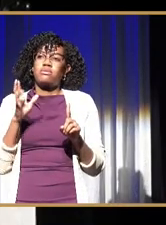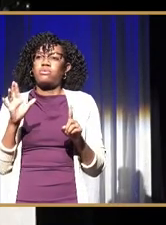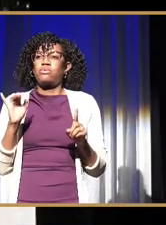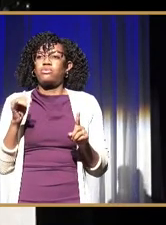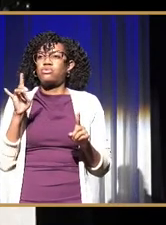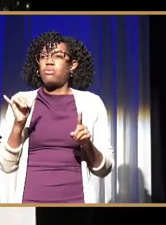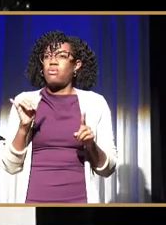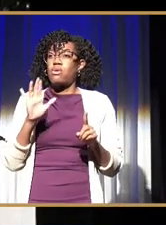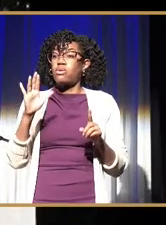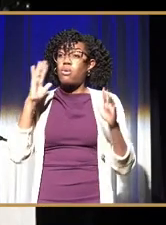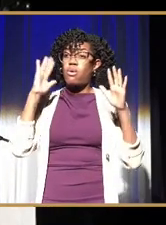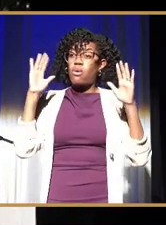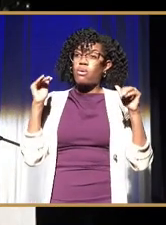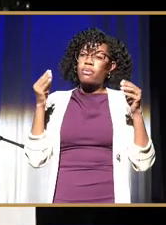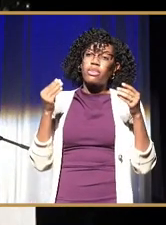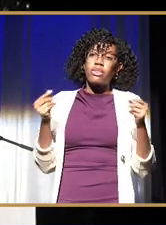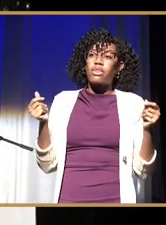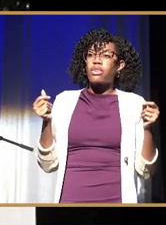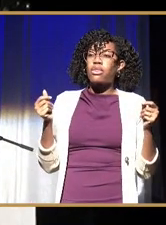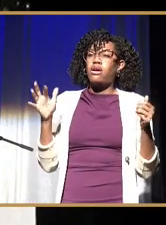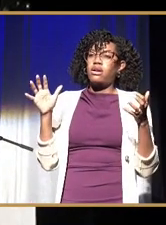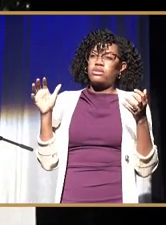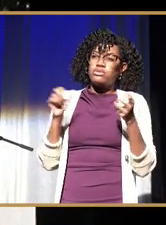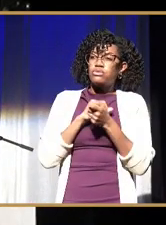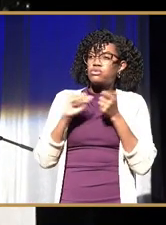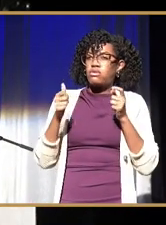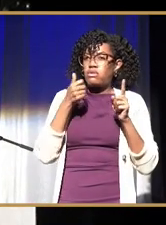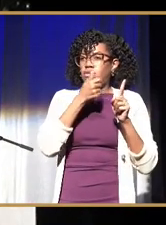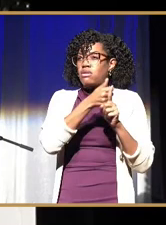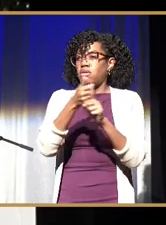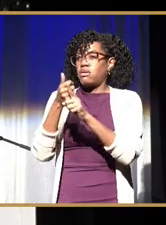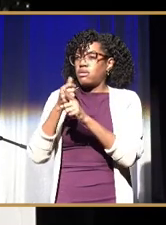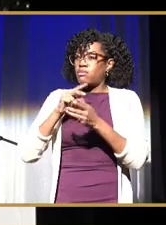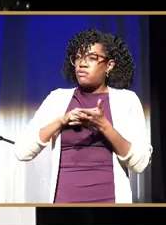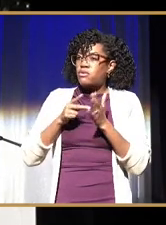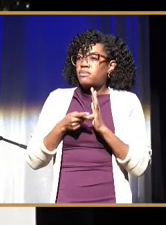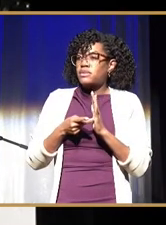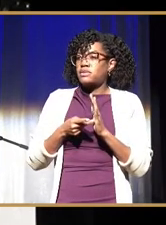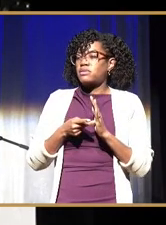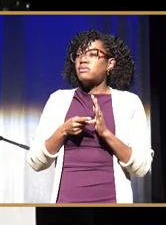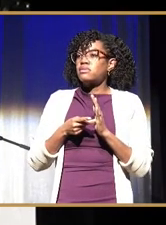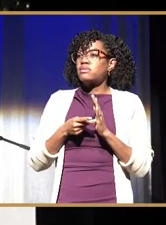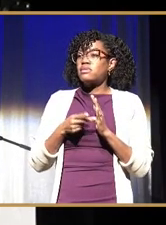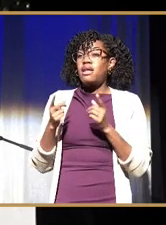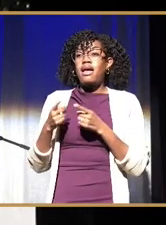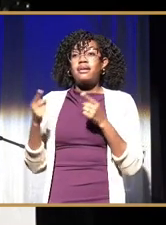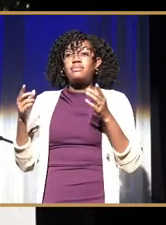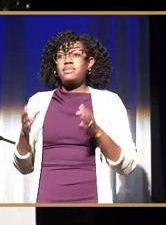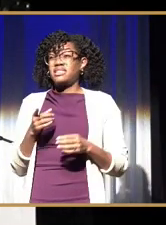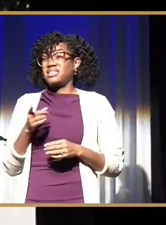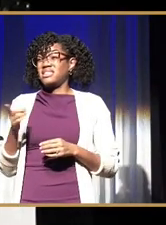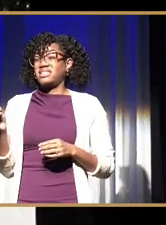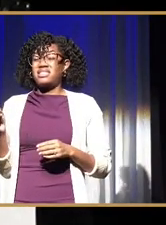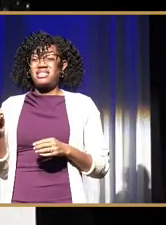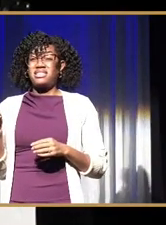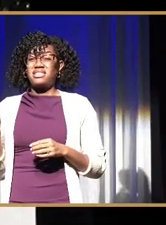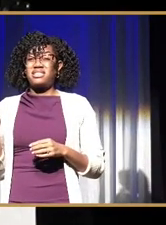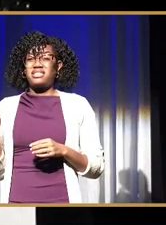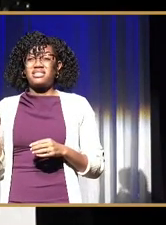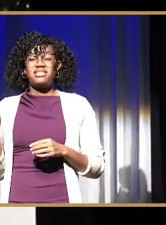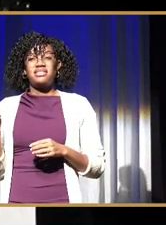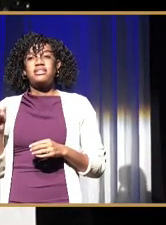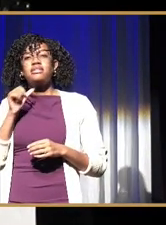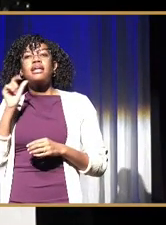kill your hope, destroy your sense of purpose. And the enemy is not